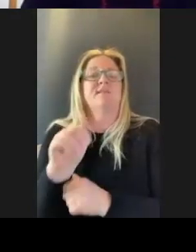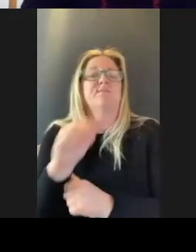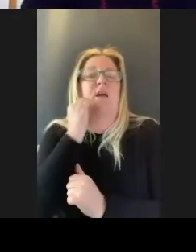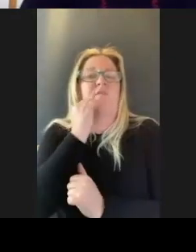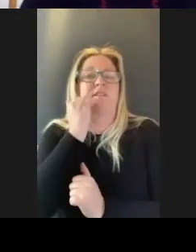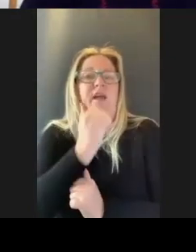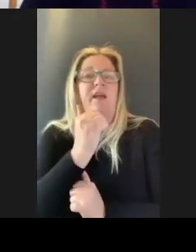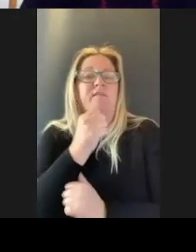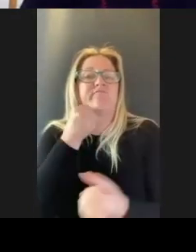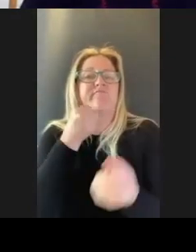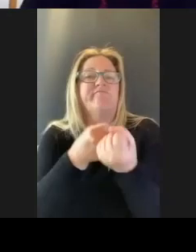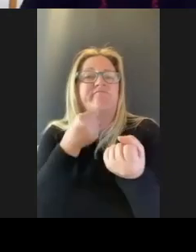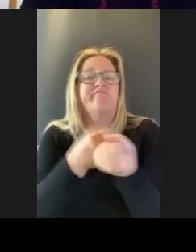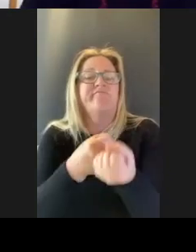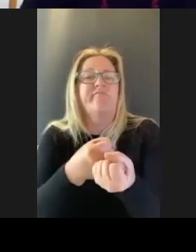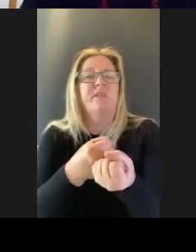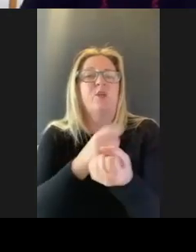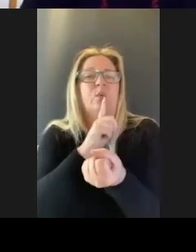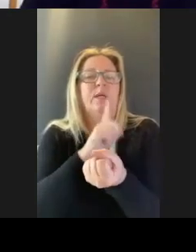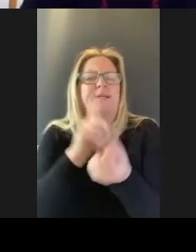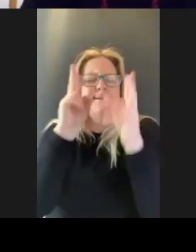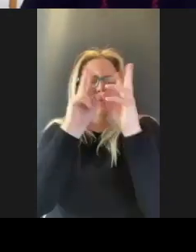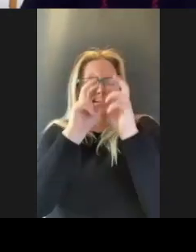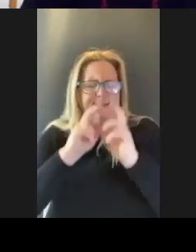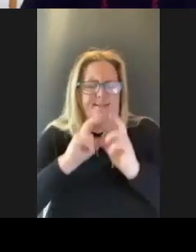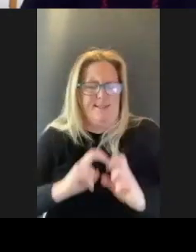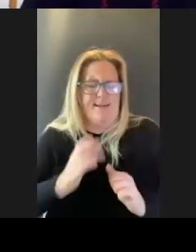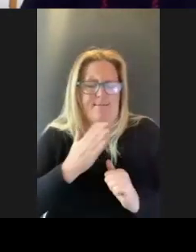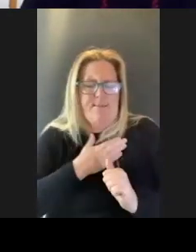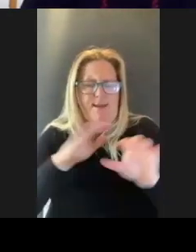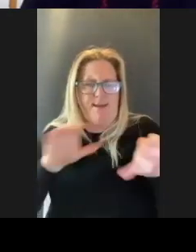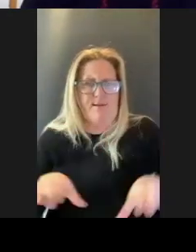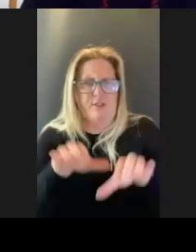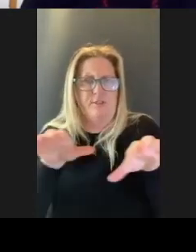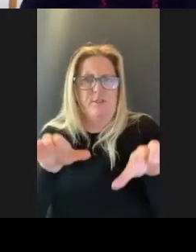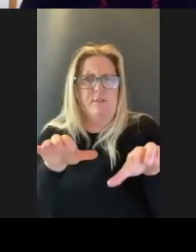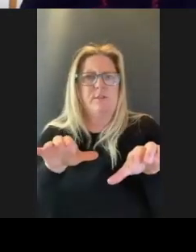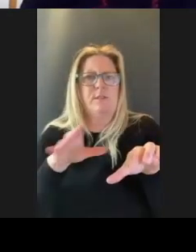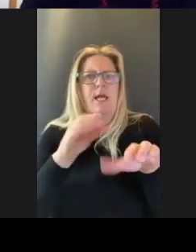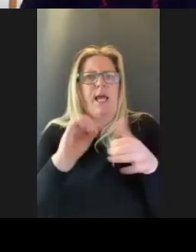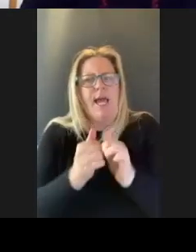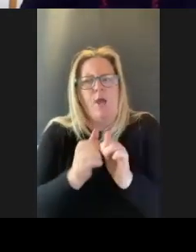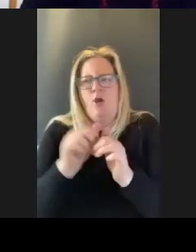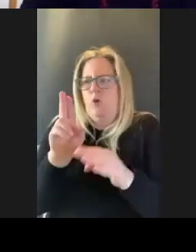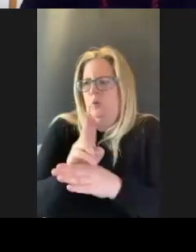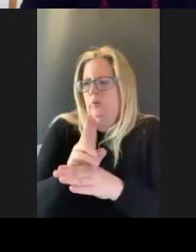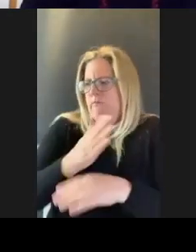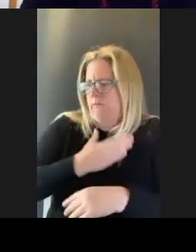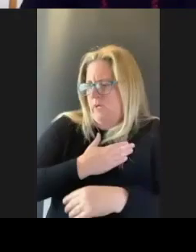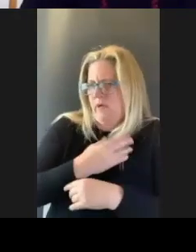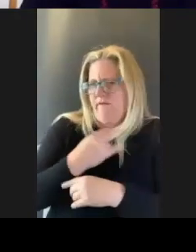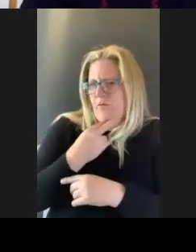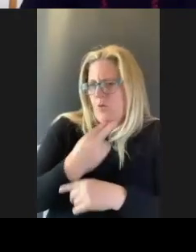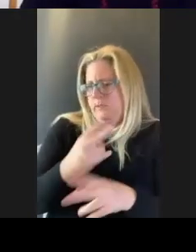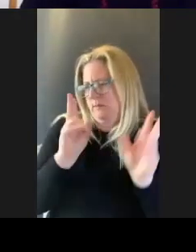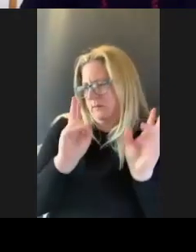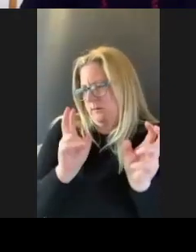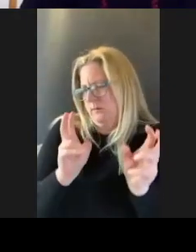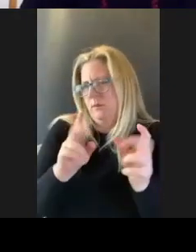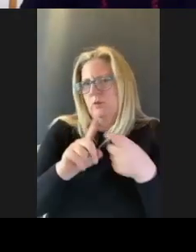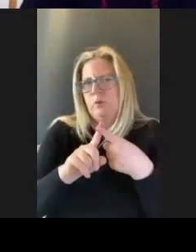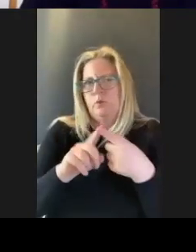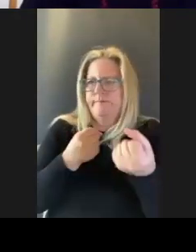think about our own actions and our own, how we utilize our own voices to advocate for